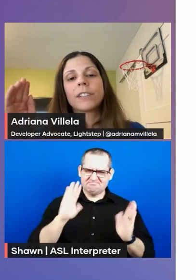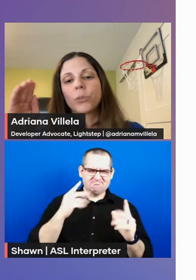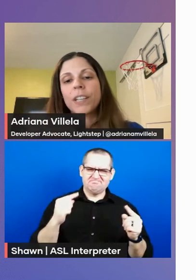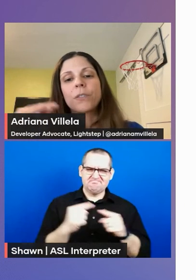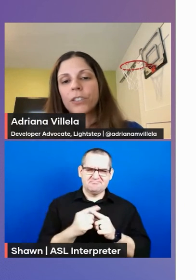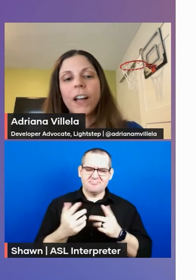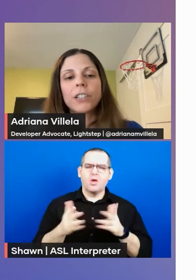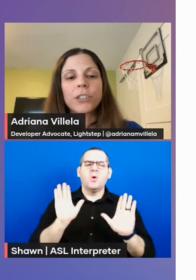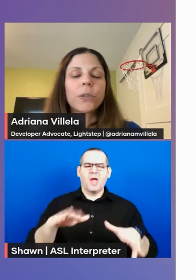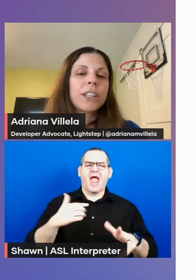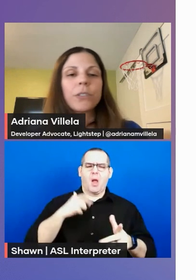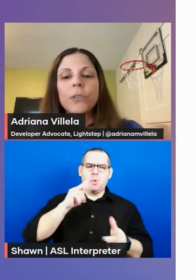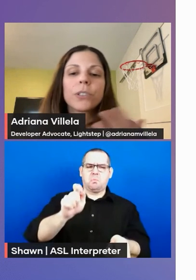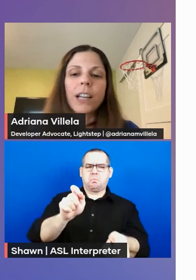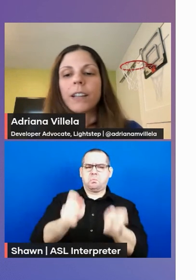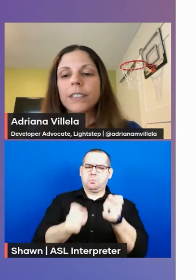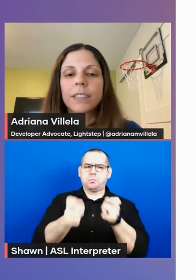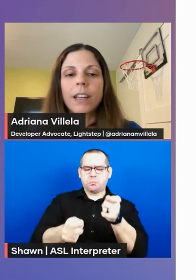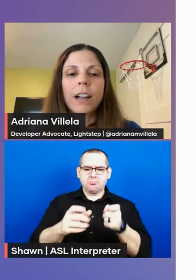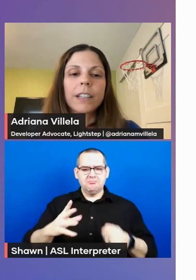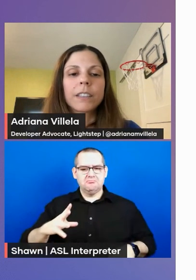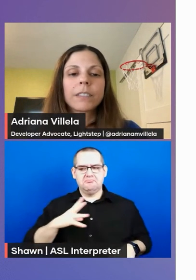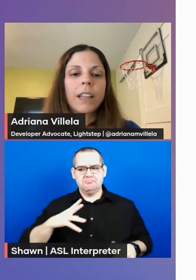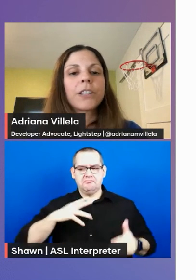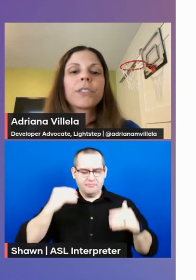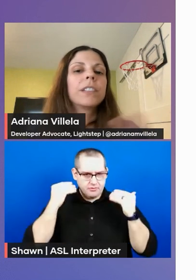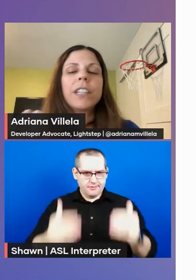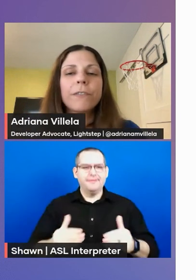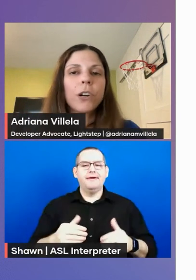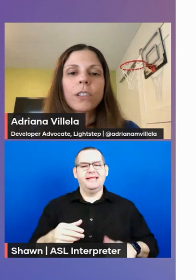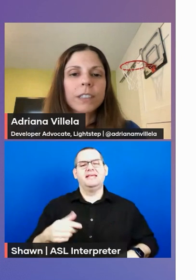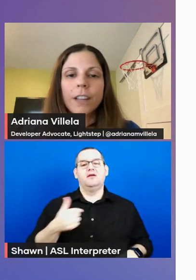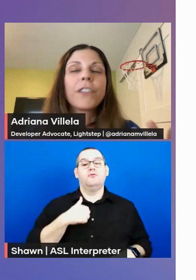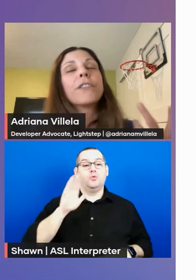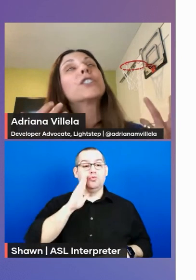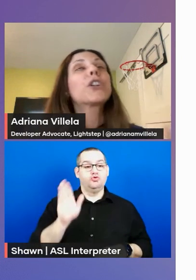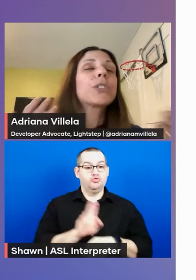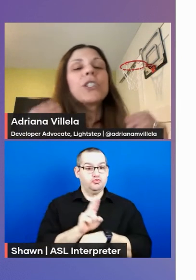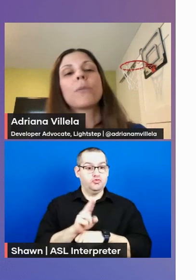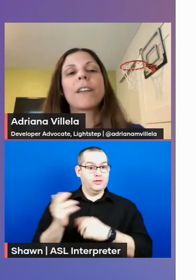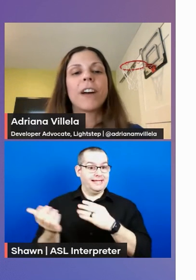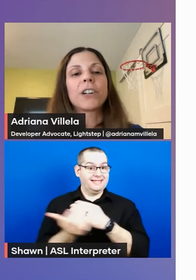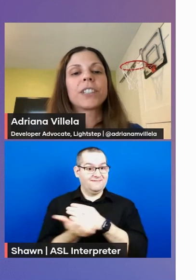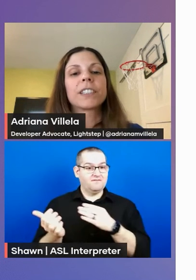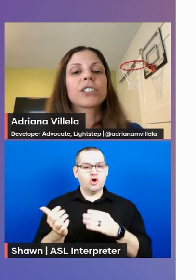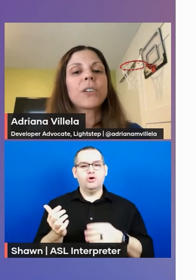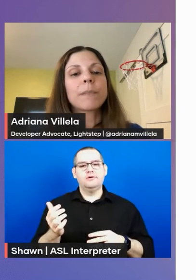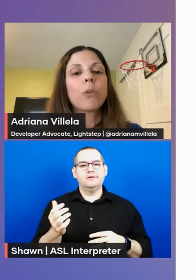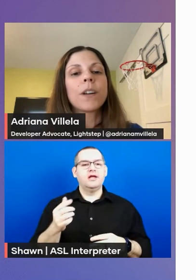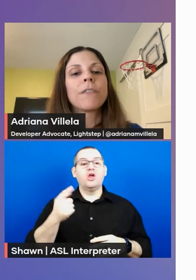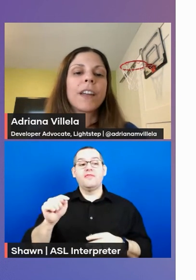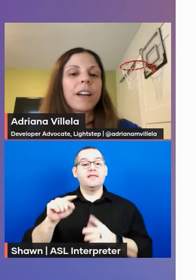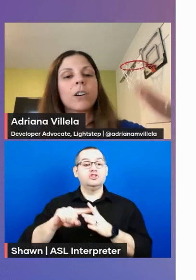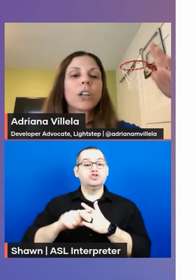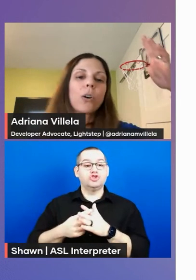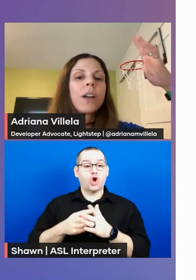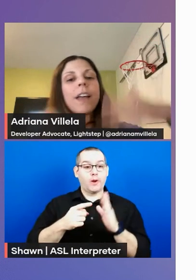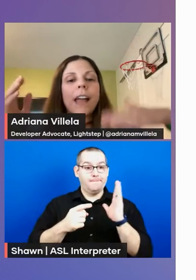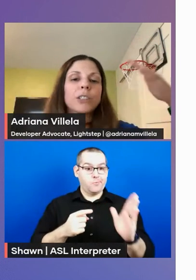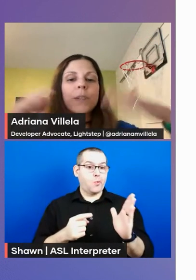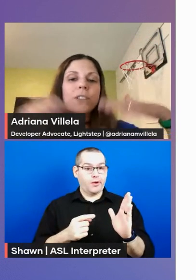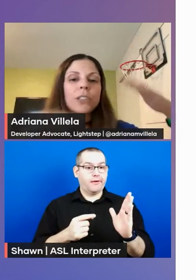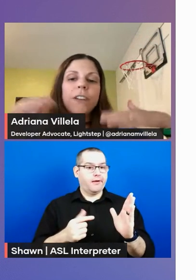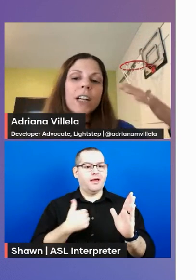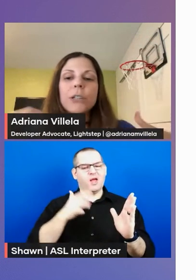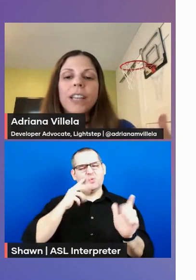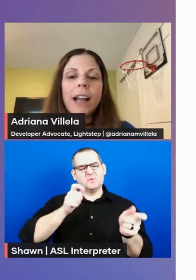in and tweak those values. So I use those as, I use the default, the chosen Nomad values as a starting point, and then I'll go